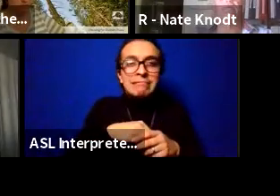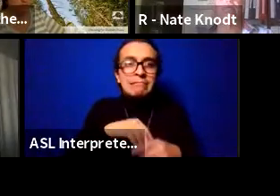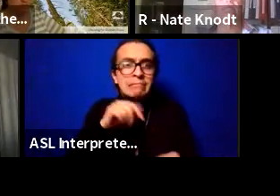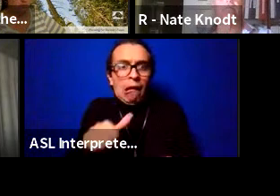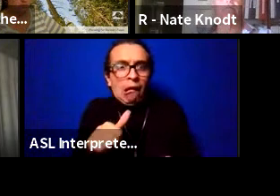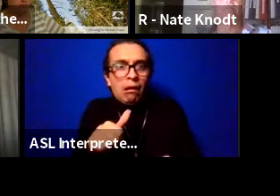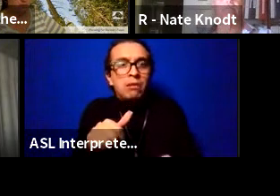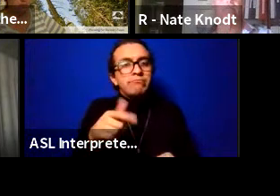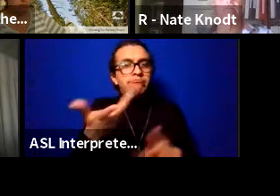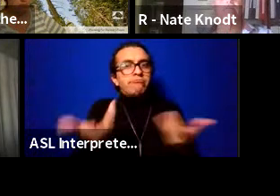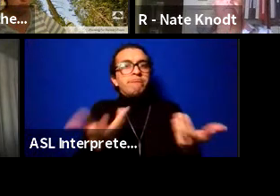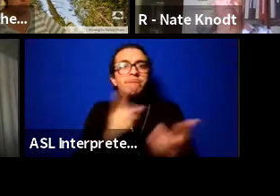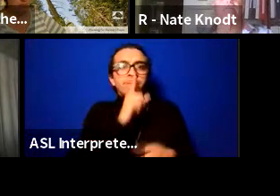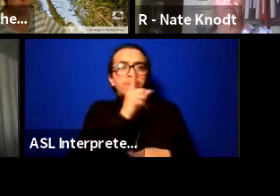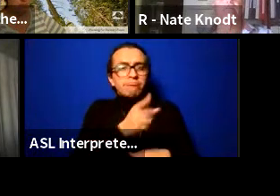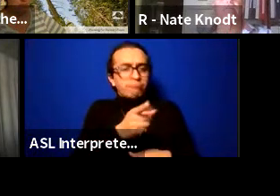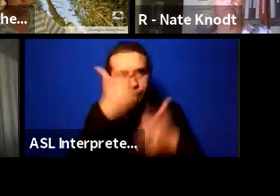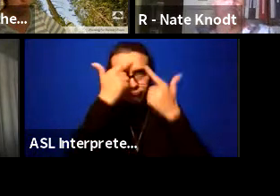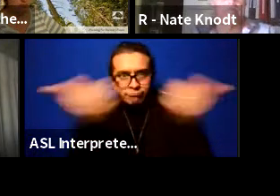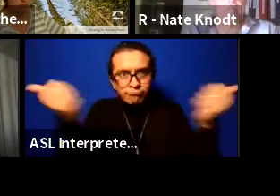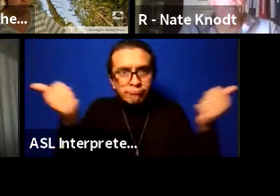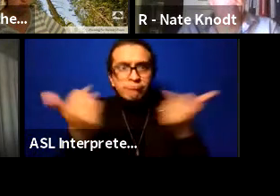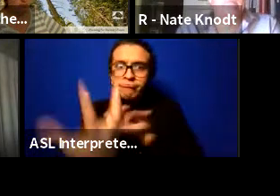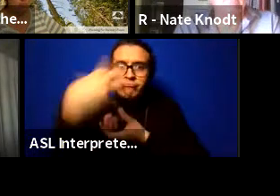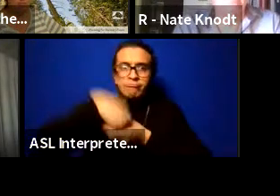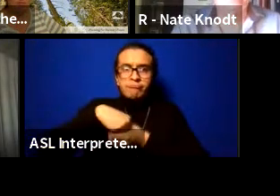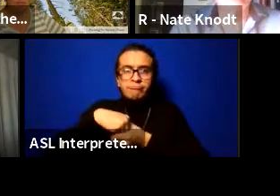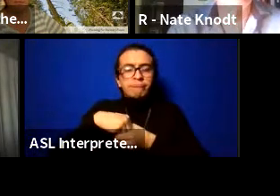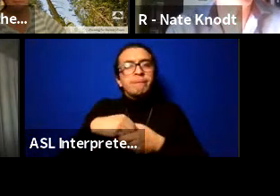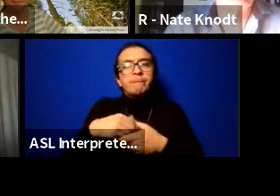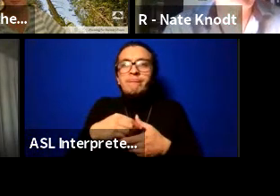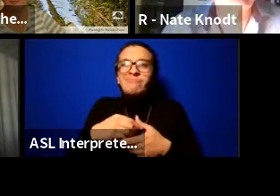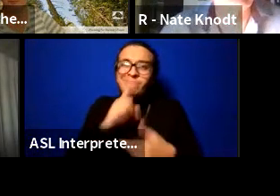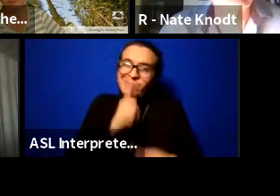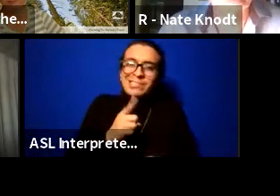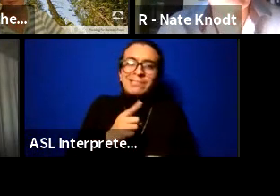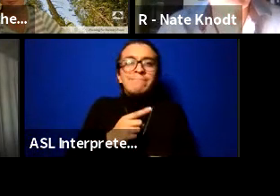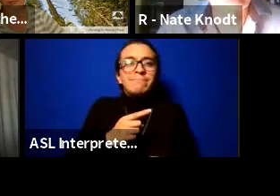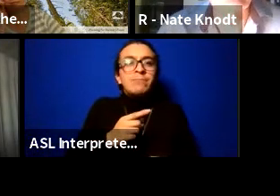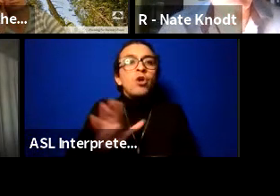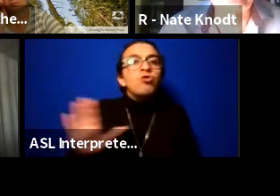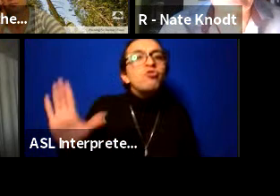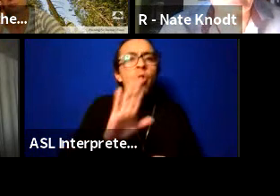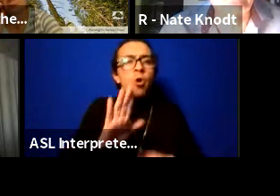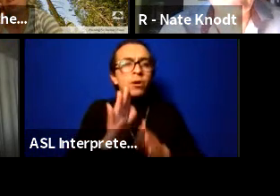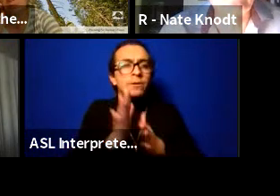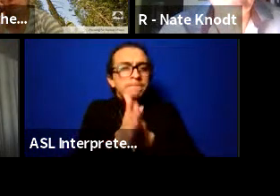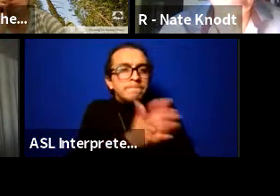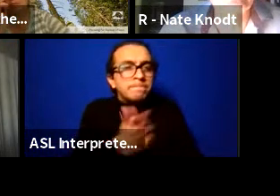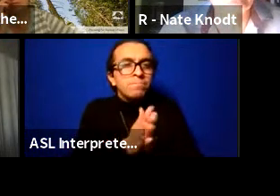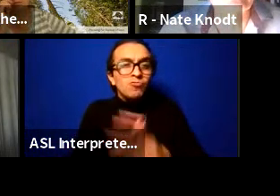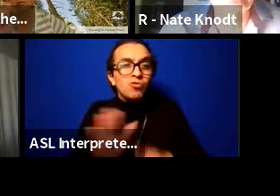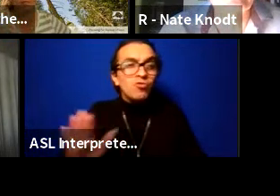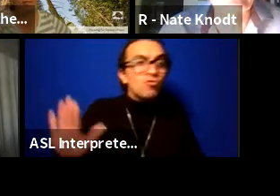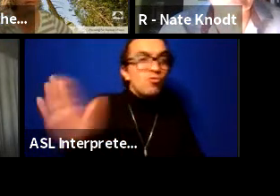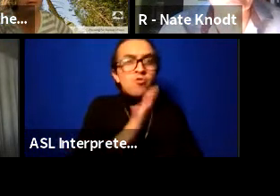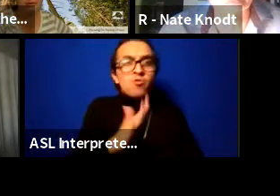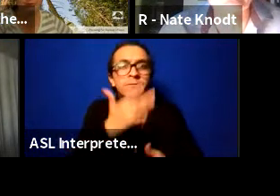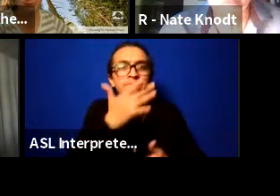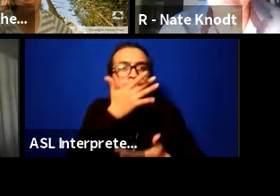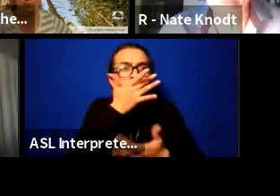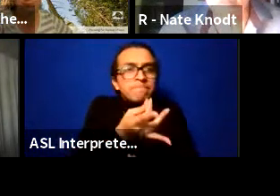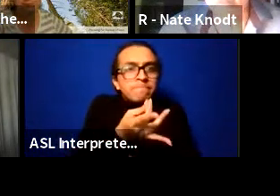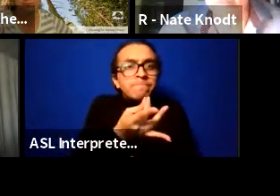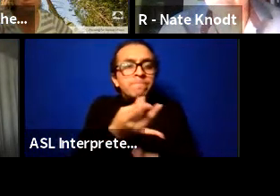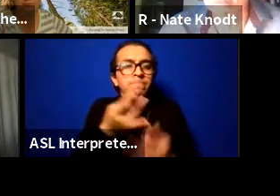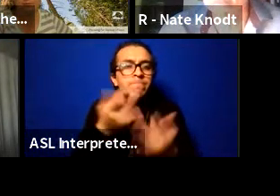subcommittee you are like the most maybe interested in or passionate about, or maybe you, whether it's interest or passion, or you just know, you know